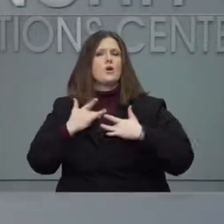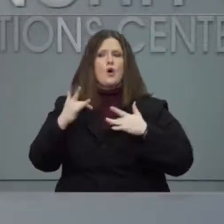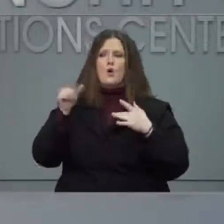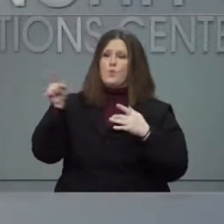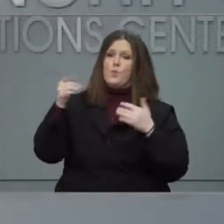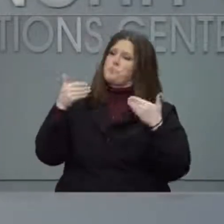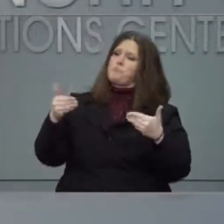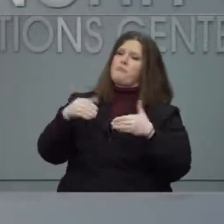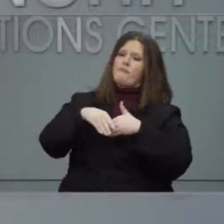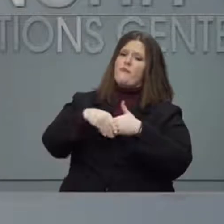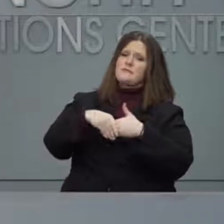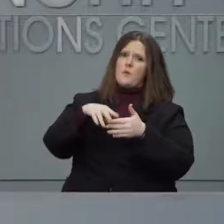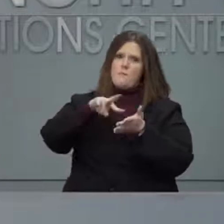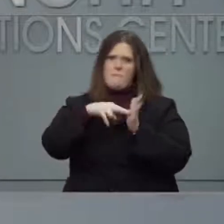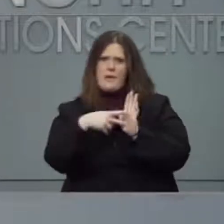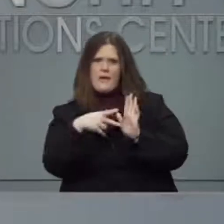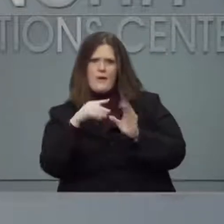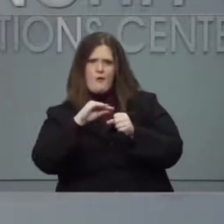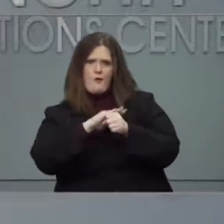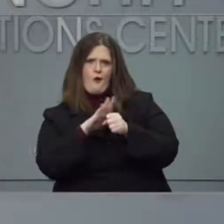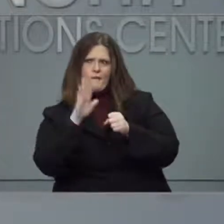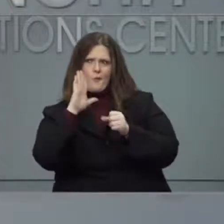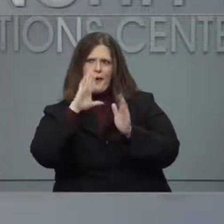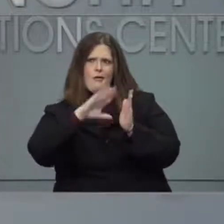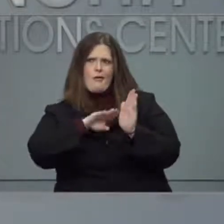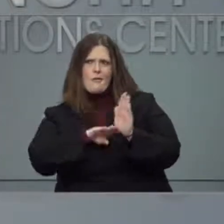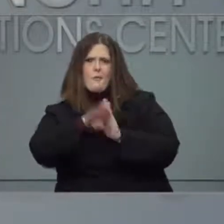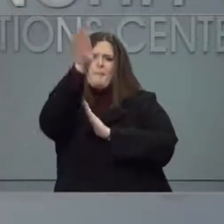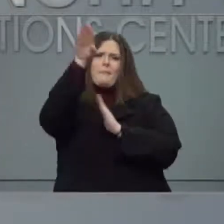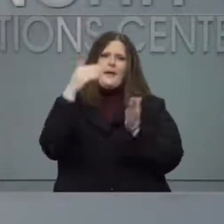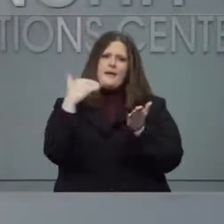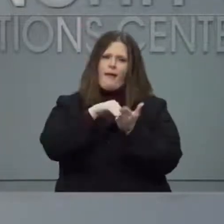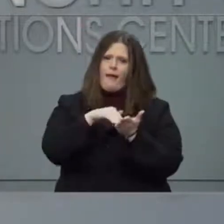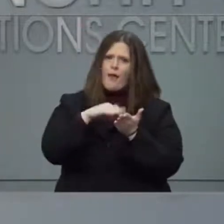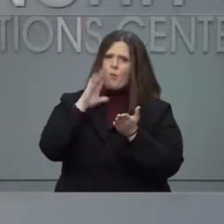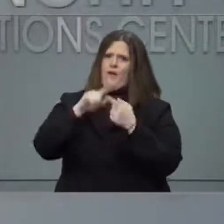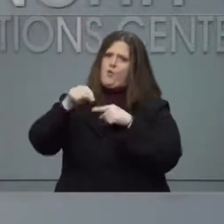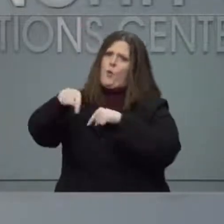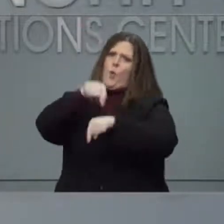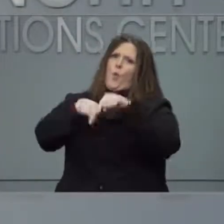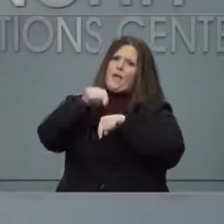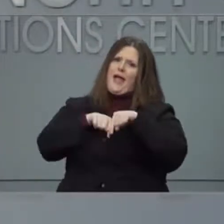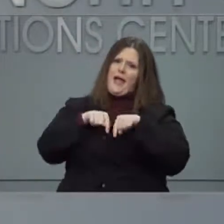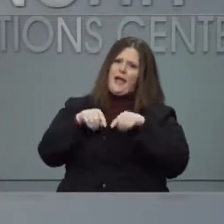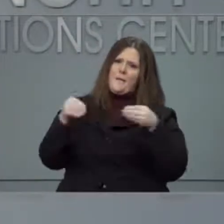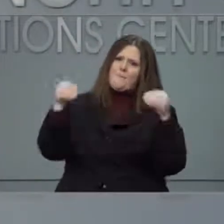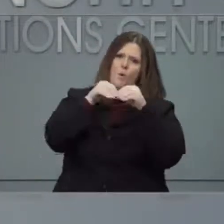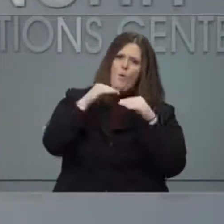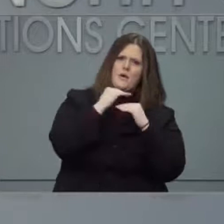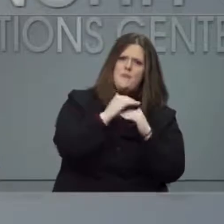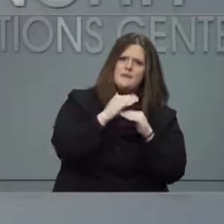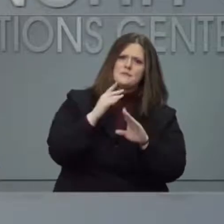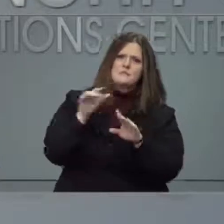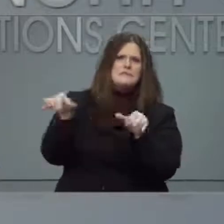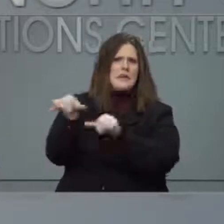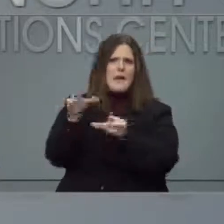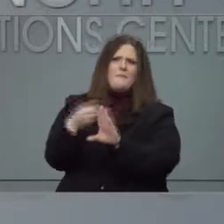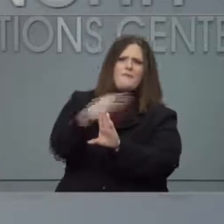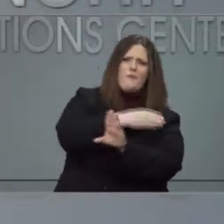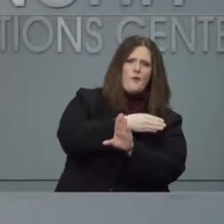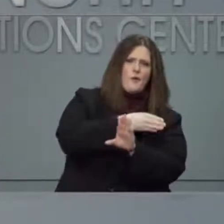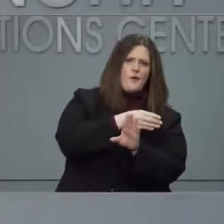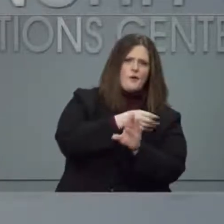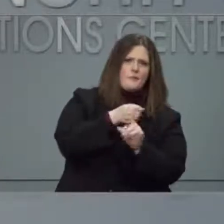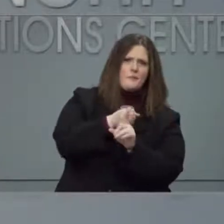an excuse to go back to normal and kind of revert back to how things were pre-pandemic? First, we have